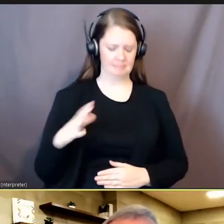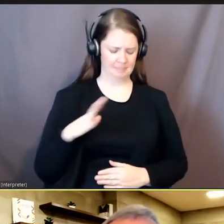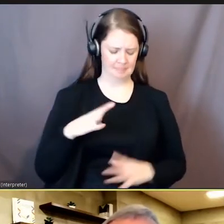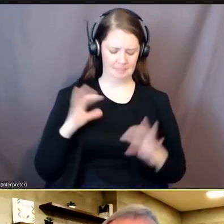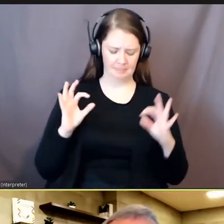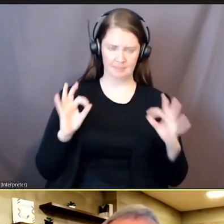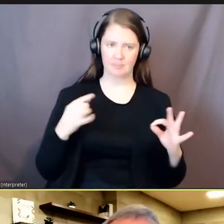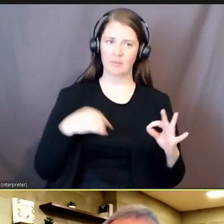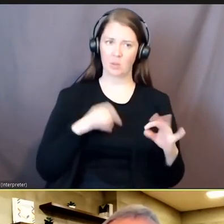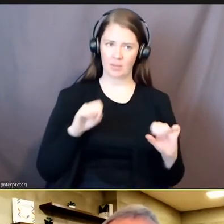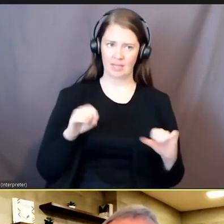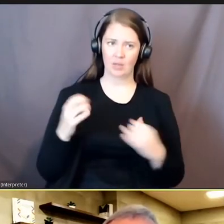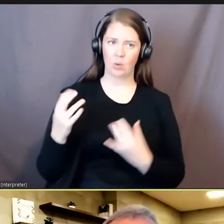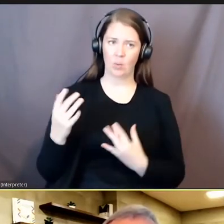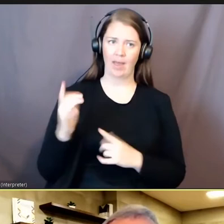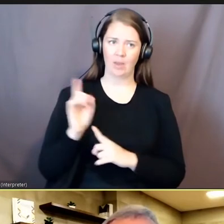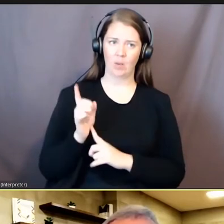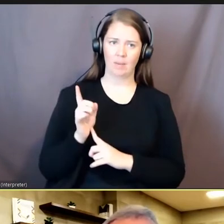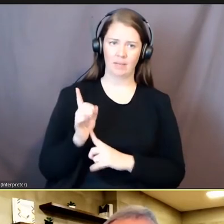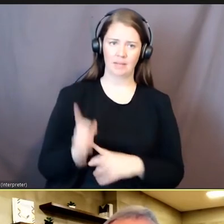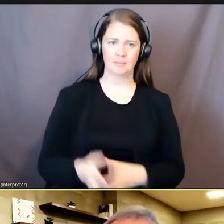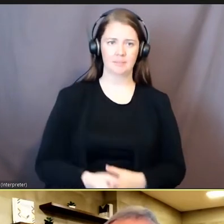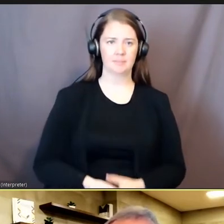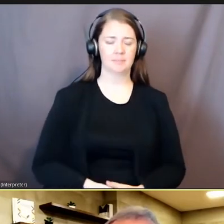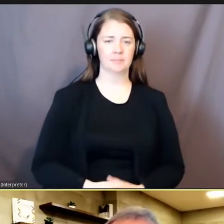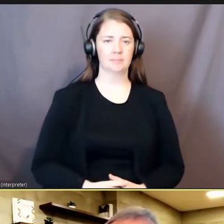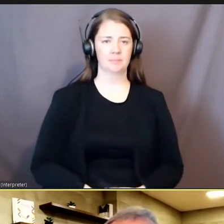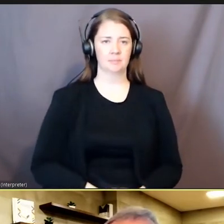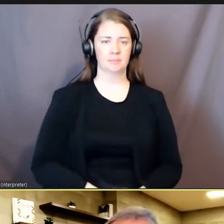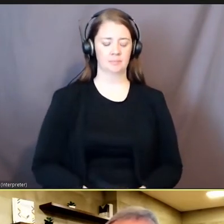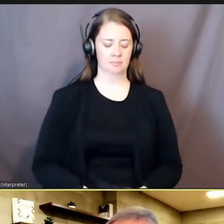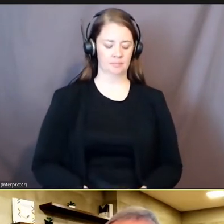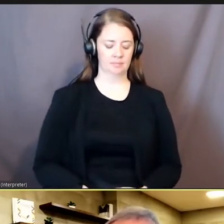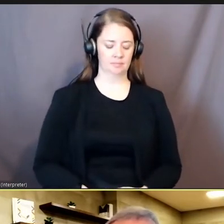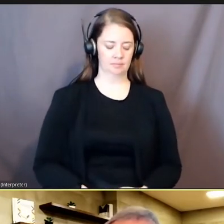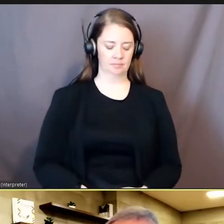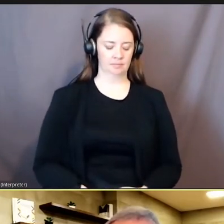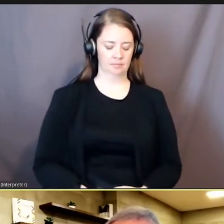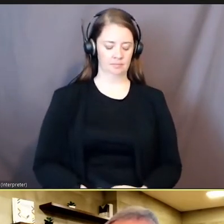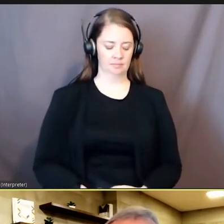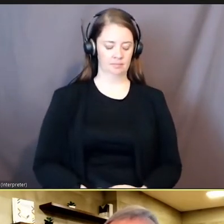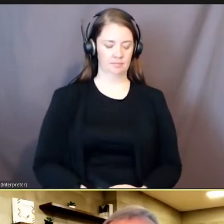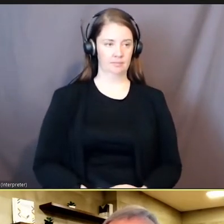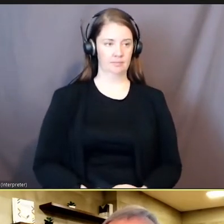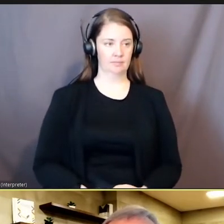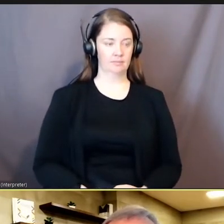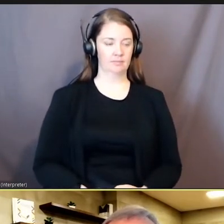we can hold for another minute.